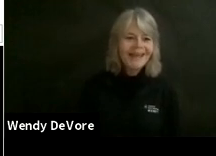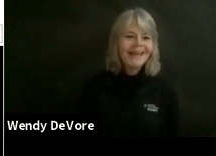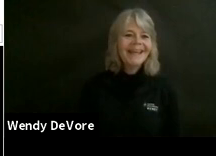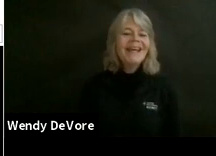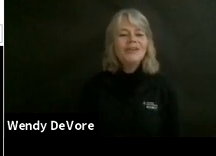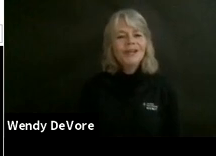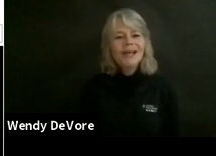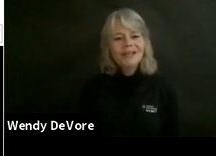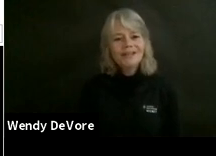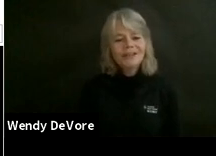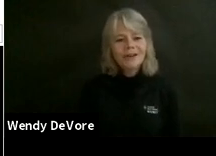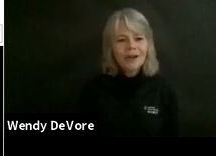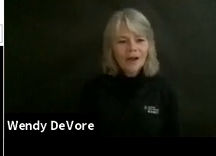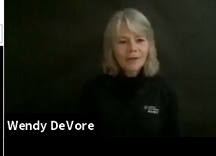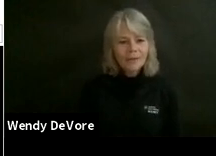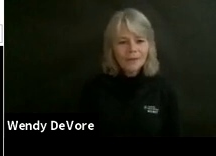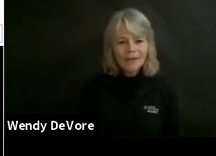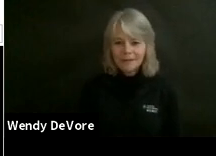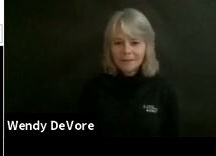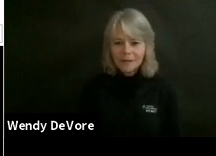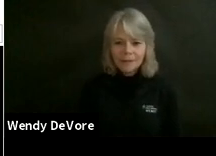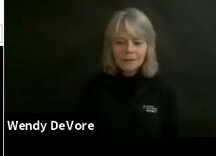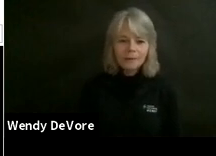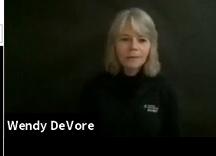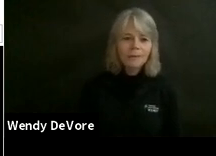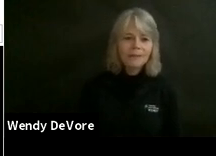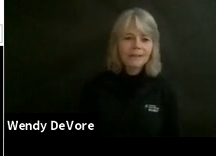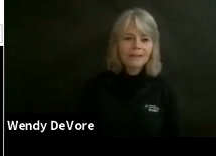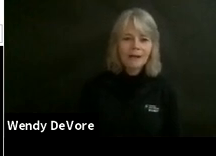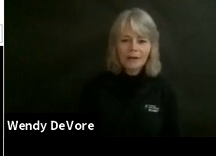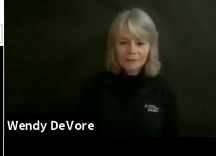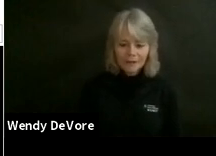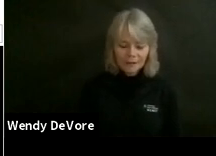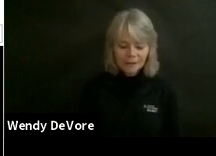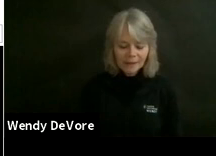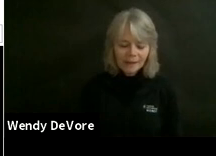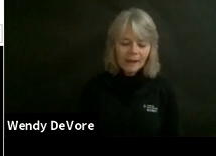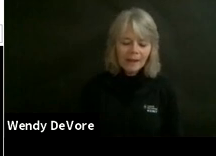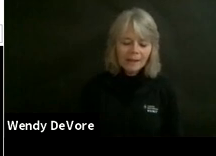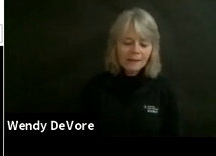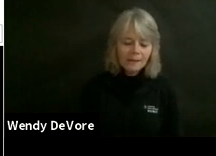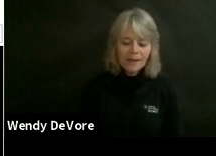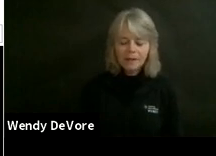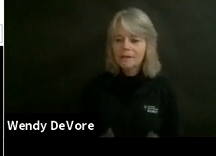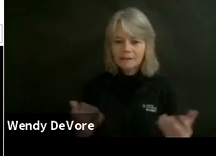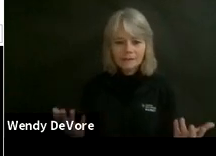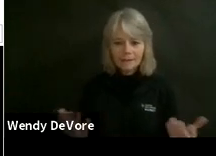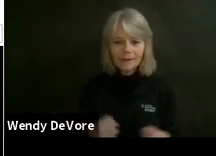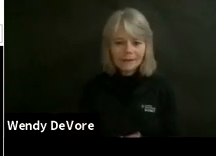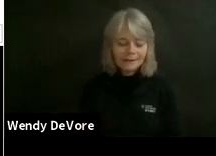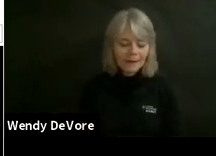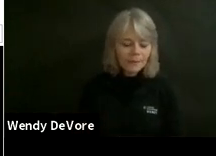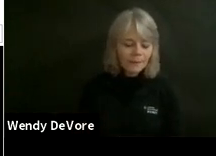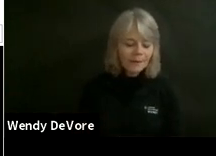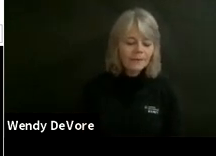Okay, so I'd like to start off with an individual who is hard of hearing. And actually, this is